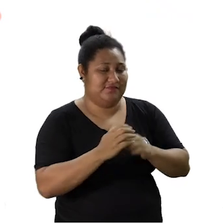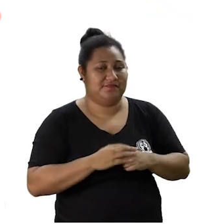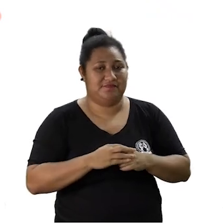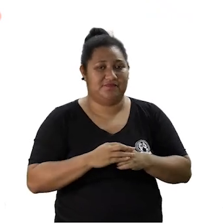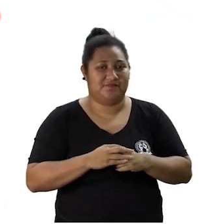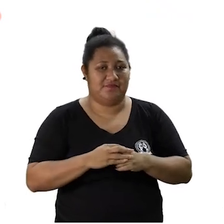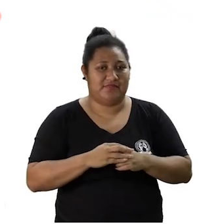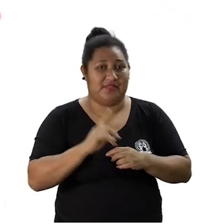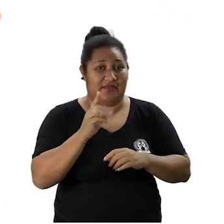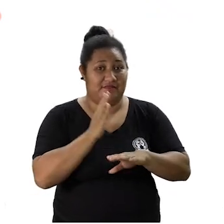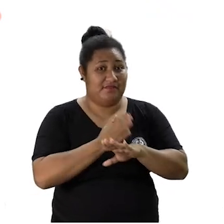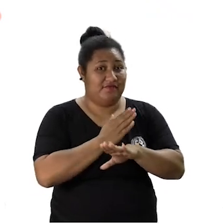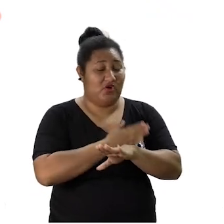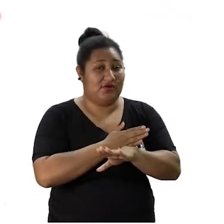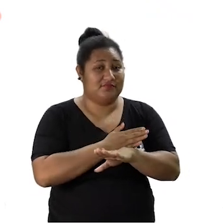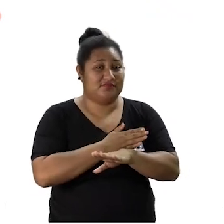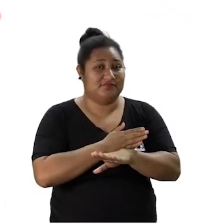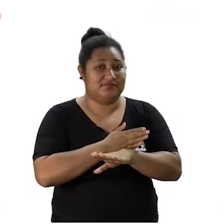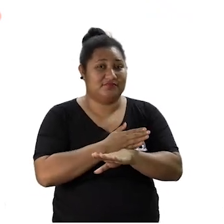Ele